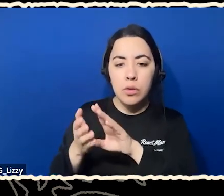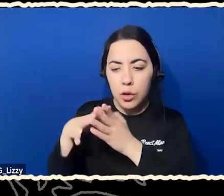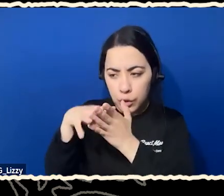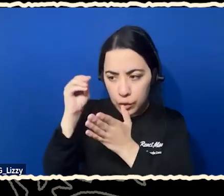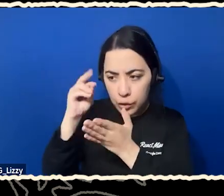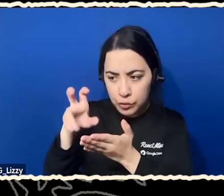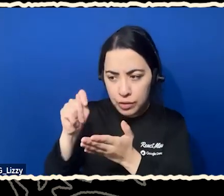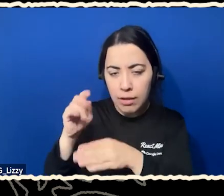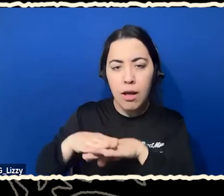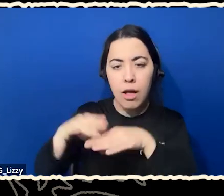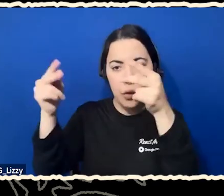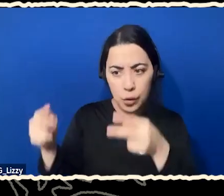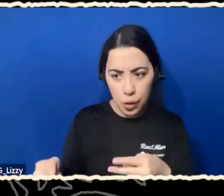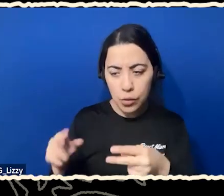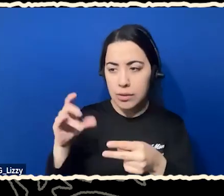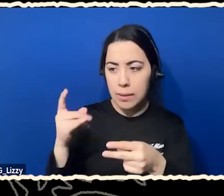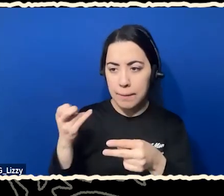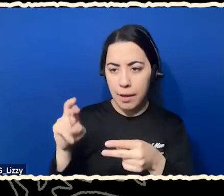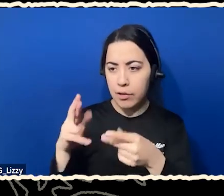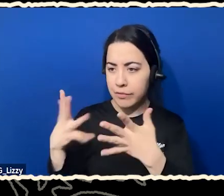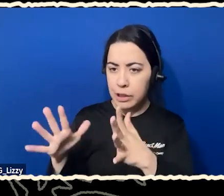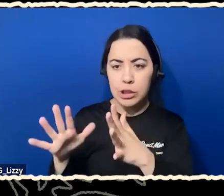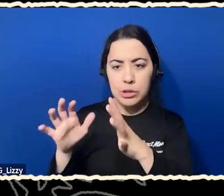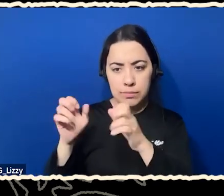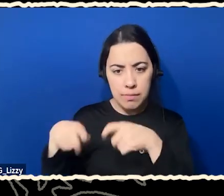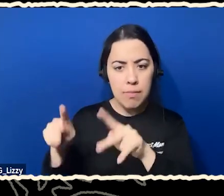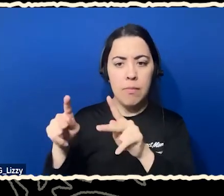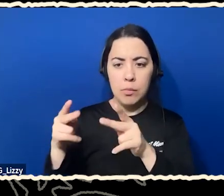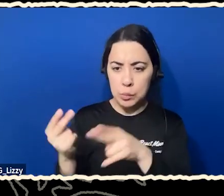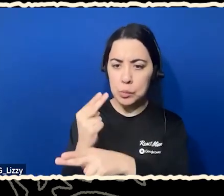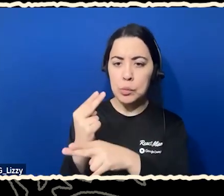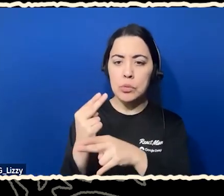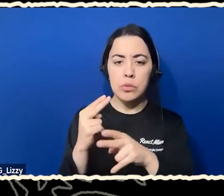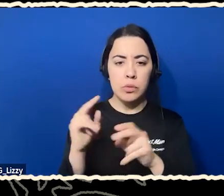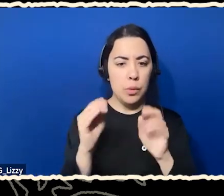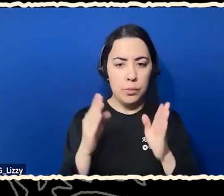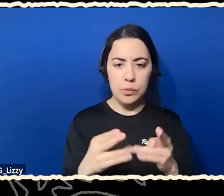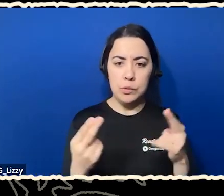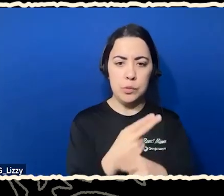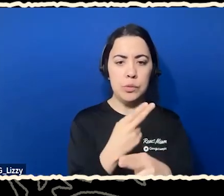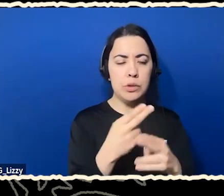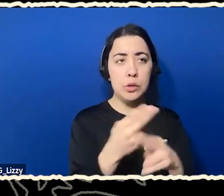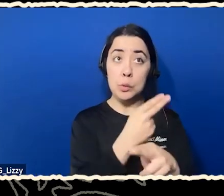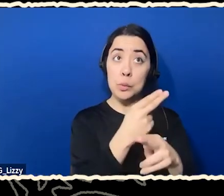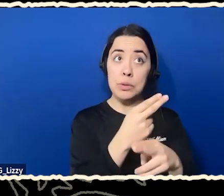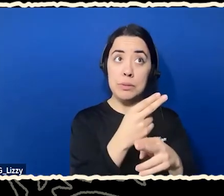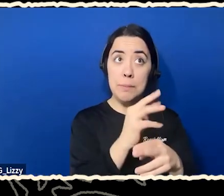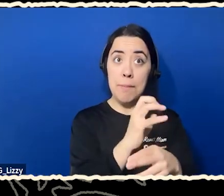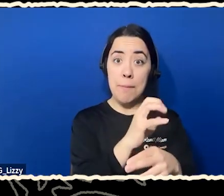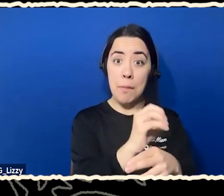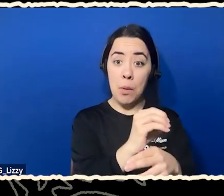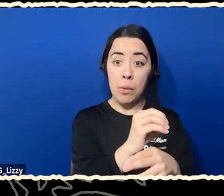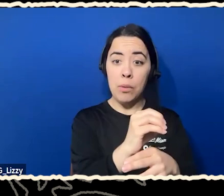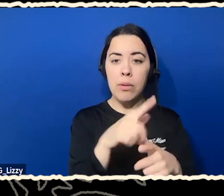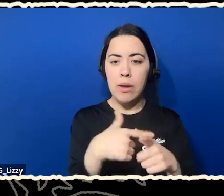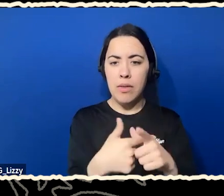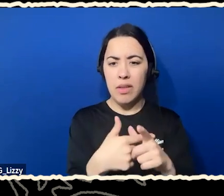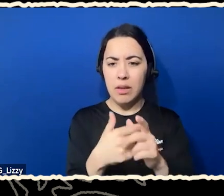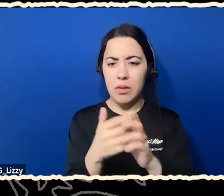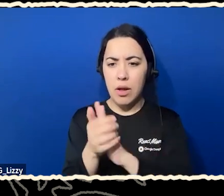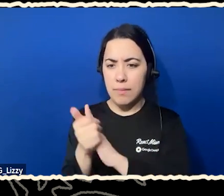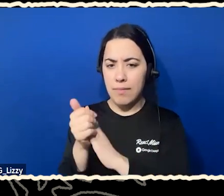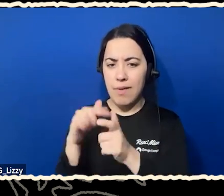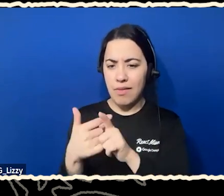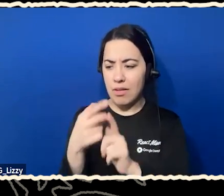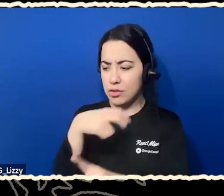already been enabled, nobody's writing used memos, and things just work auto-magically, and then they shift to a different code